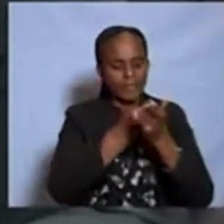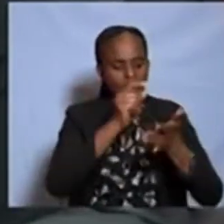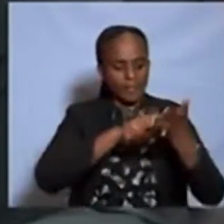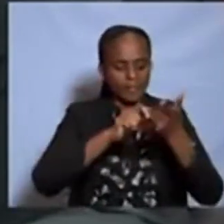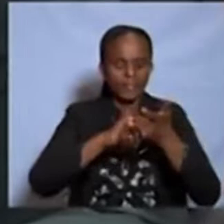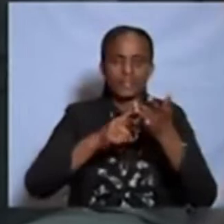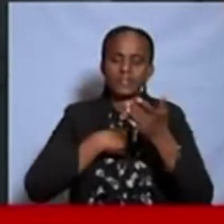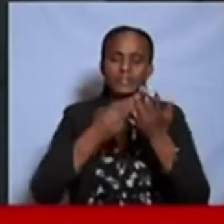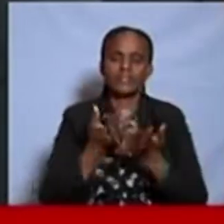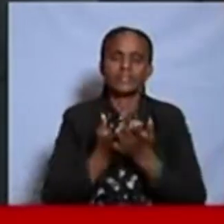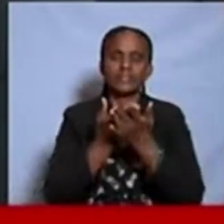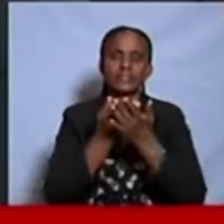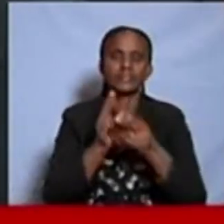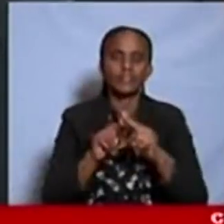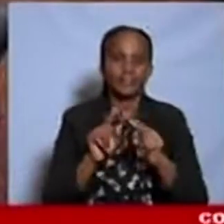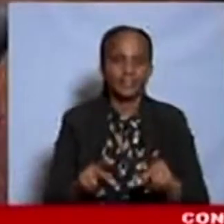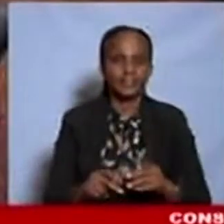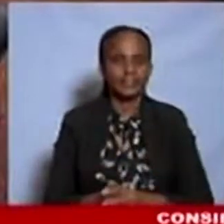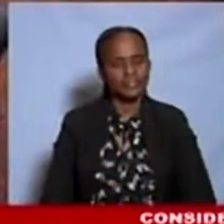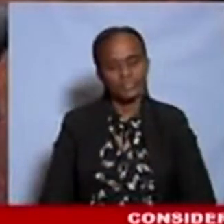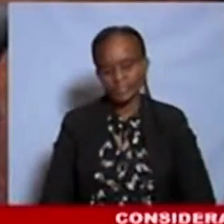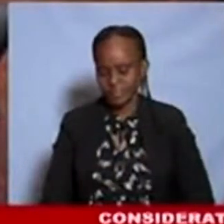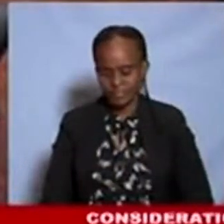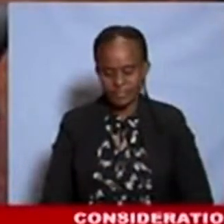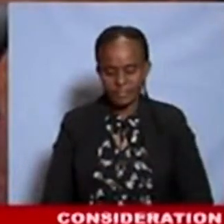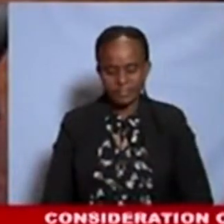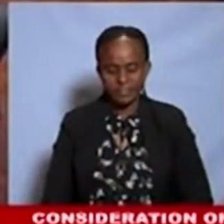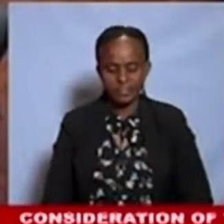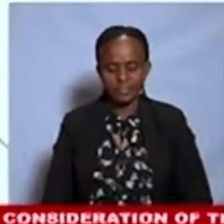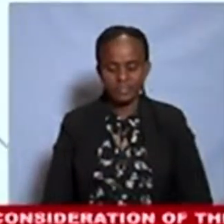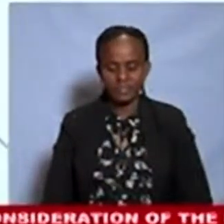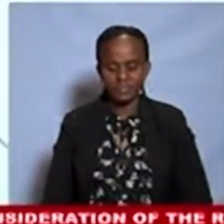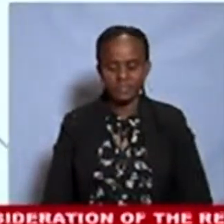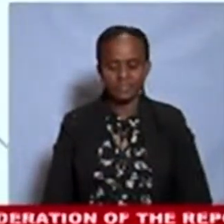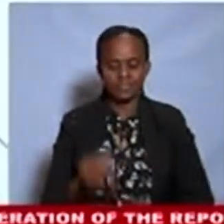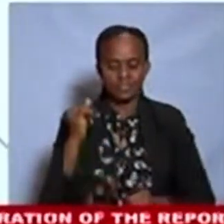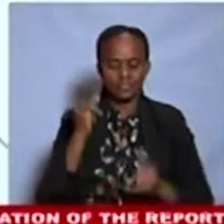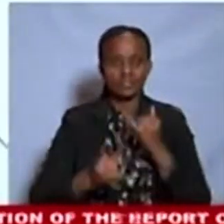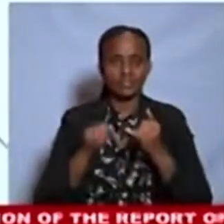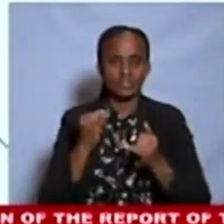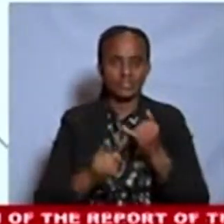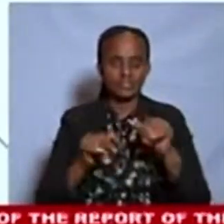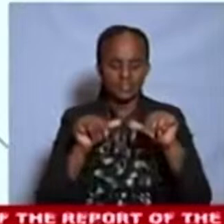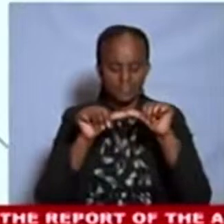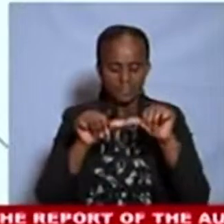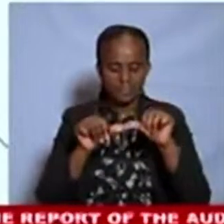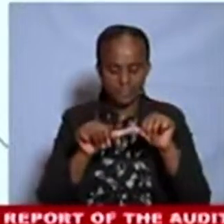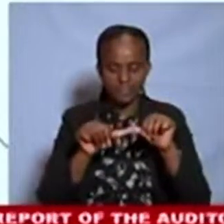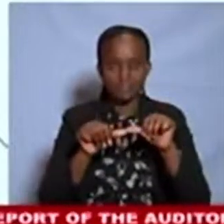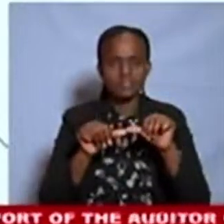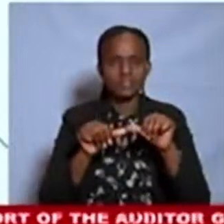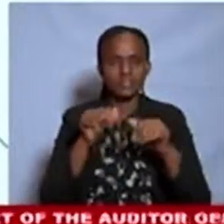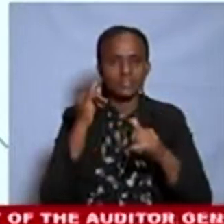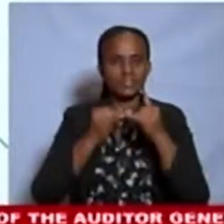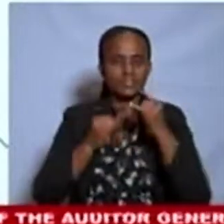I submit, Chair. Yeah, and the last one's too on the rig.